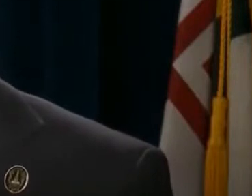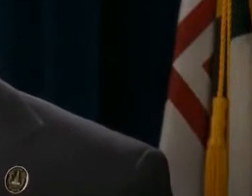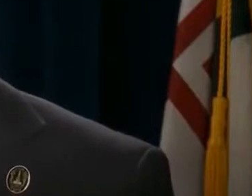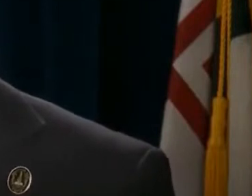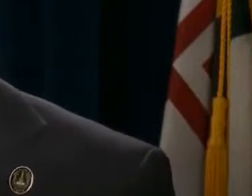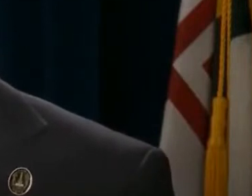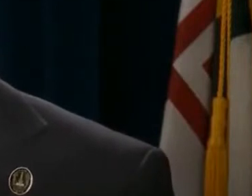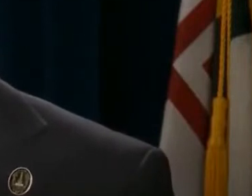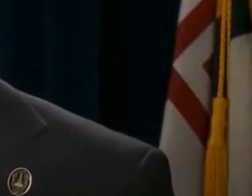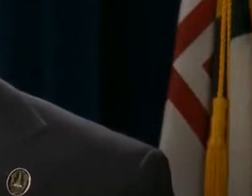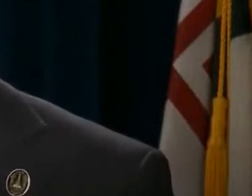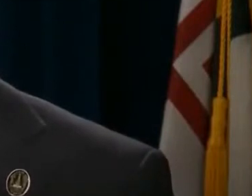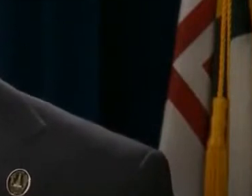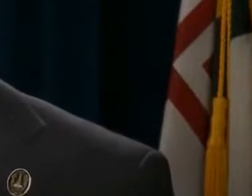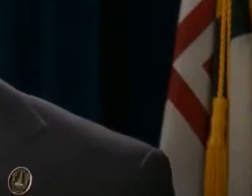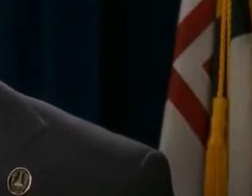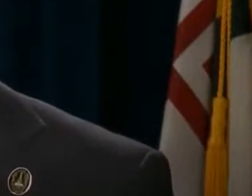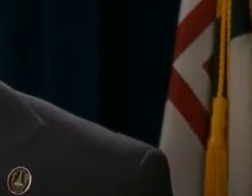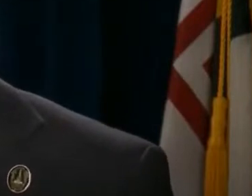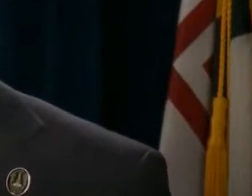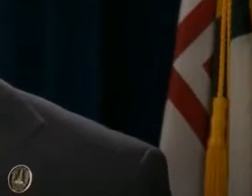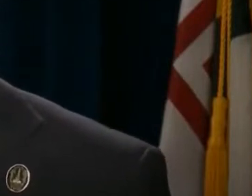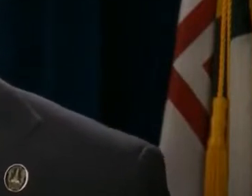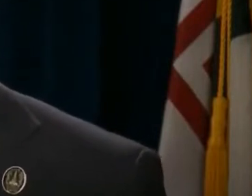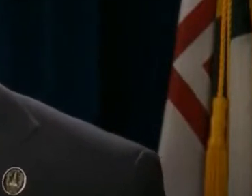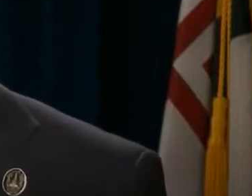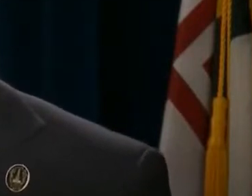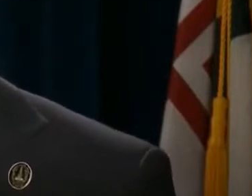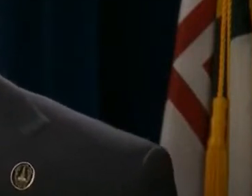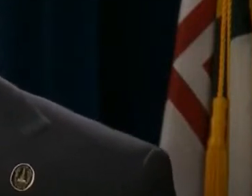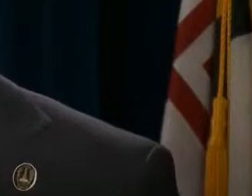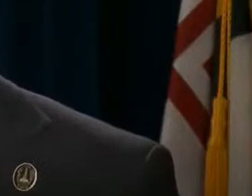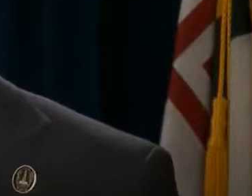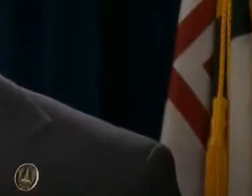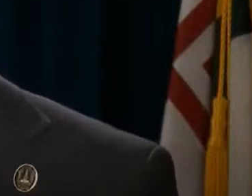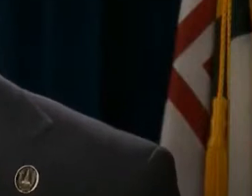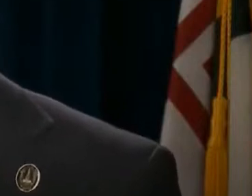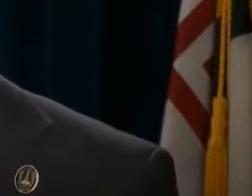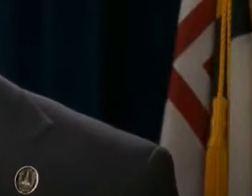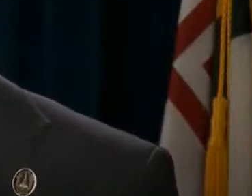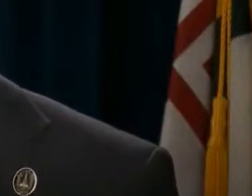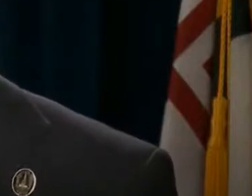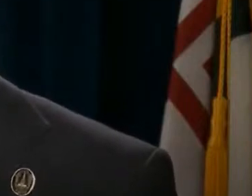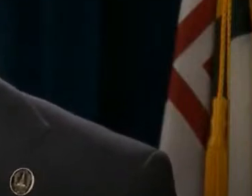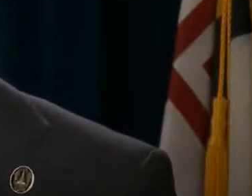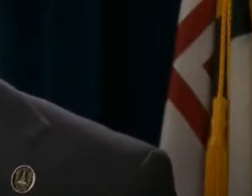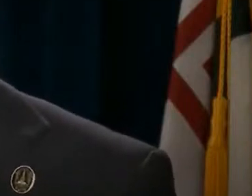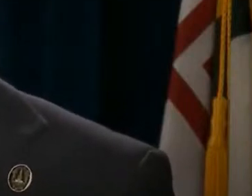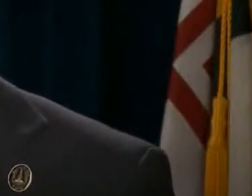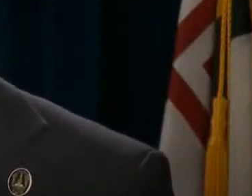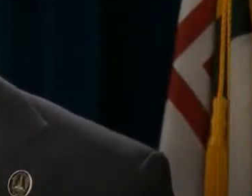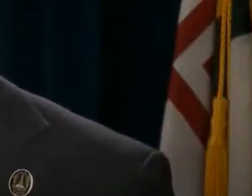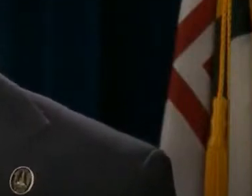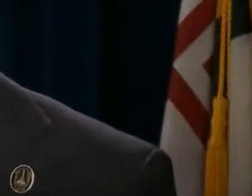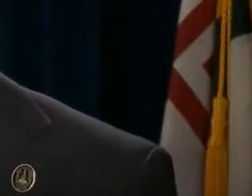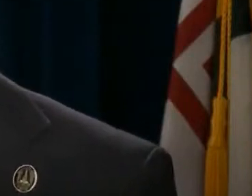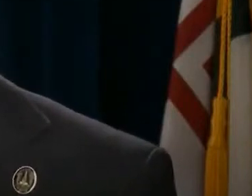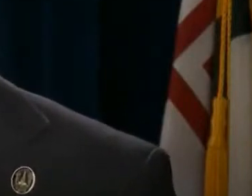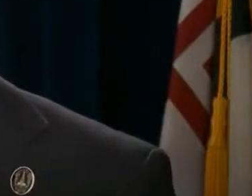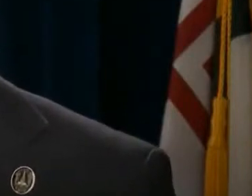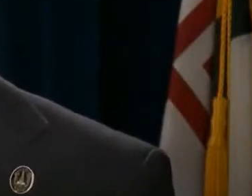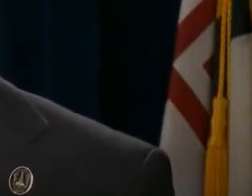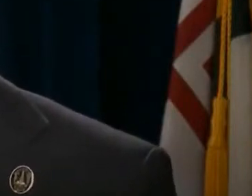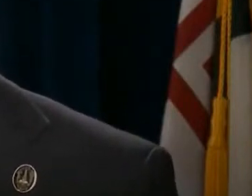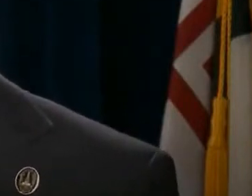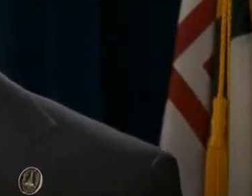Biden administration for their steadfast commitment to ensuring that cities like Baltimore are able to bounce back from this pandemic stronger than ever.